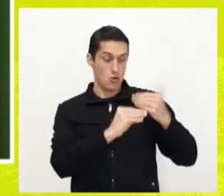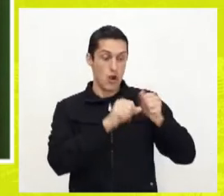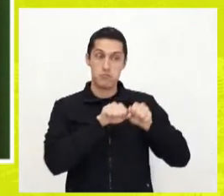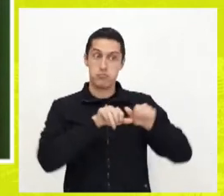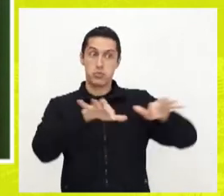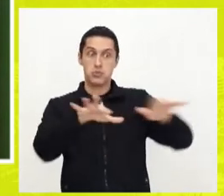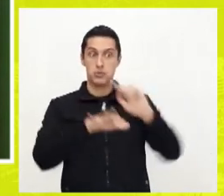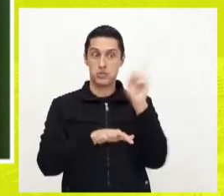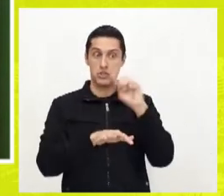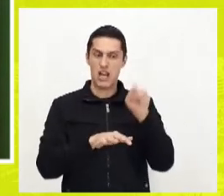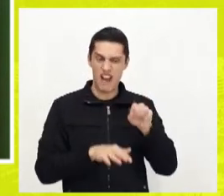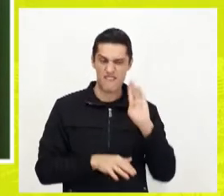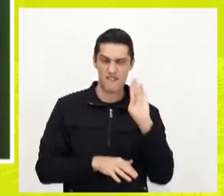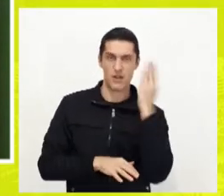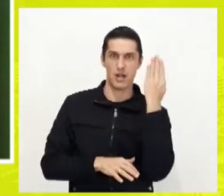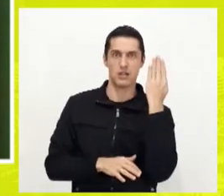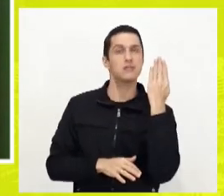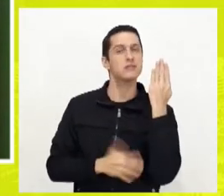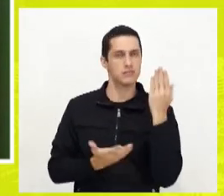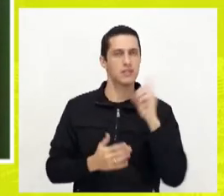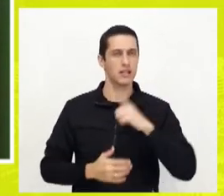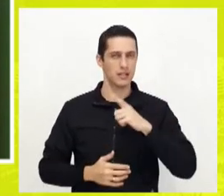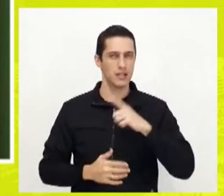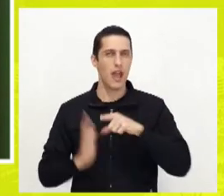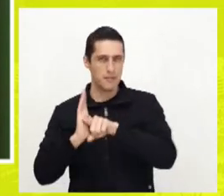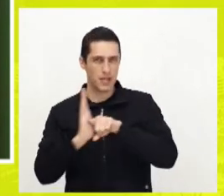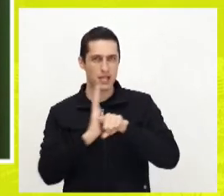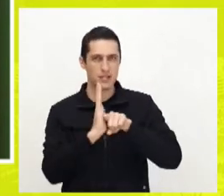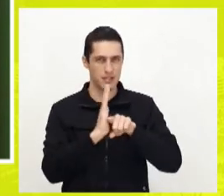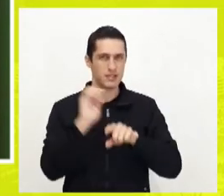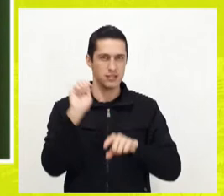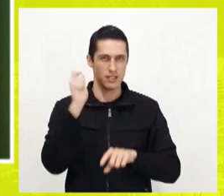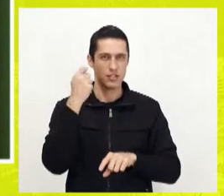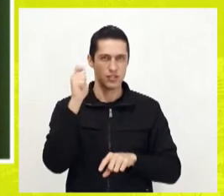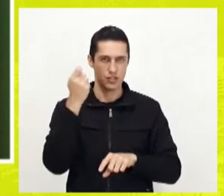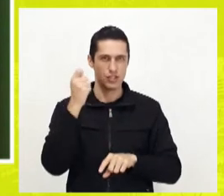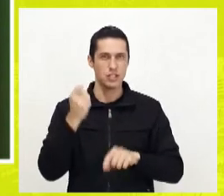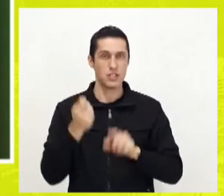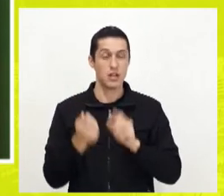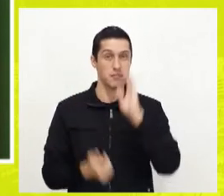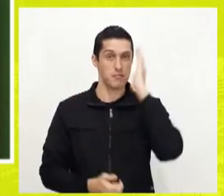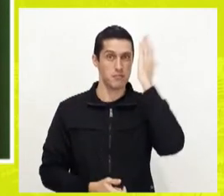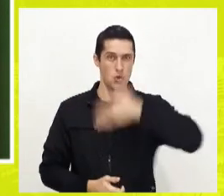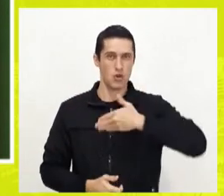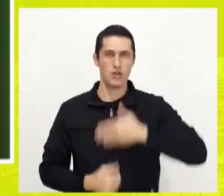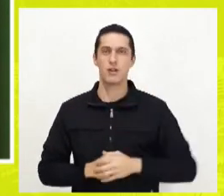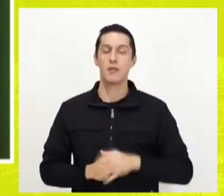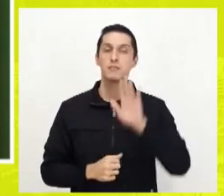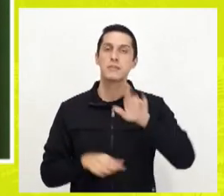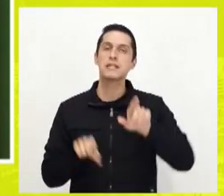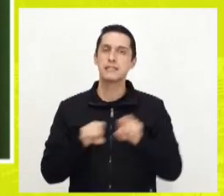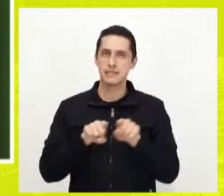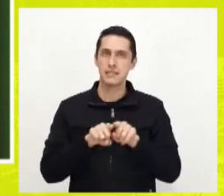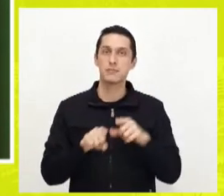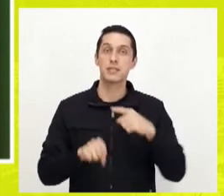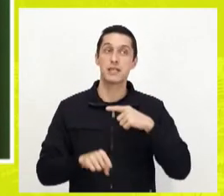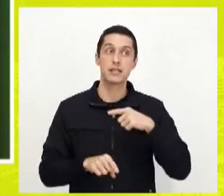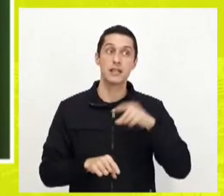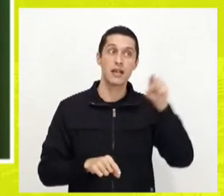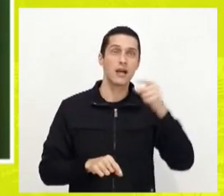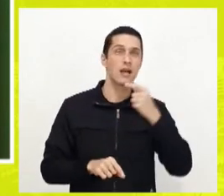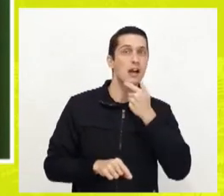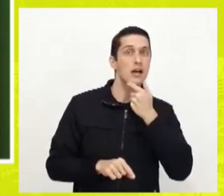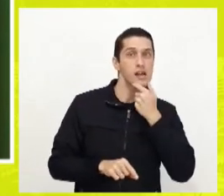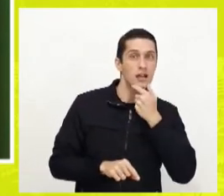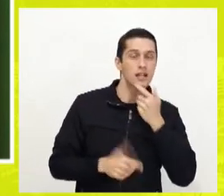research i've been talking about i'm talking about a research done in argentina but also a research done in the united